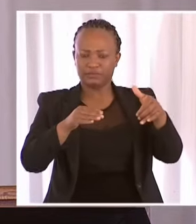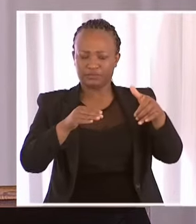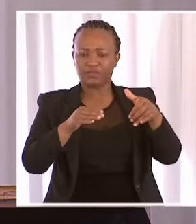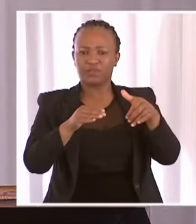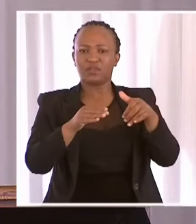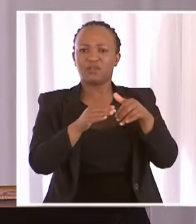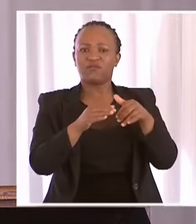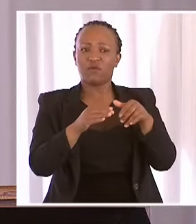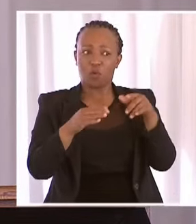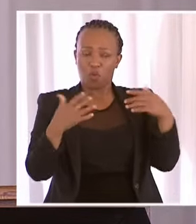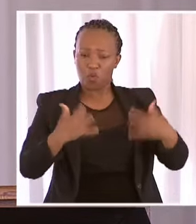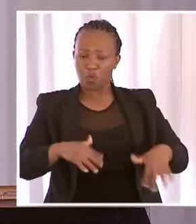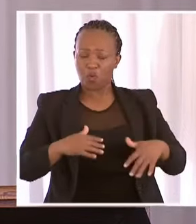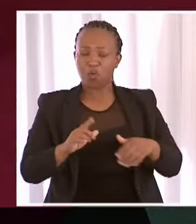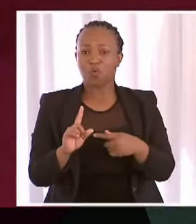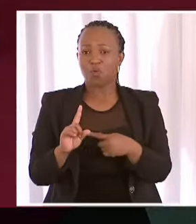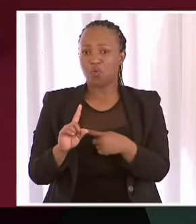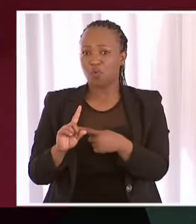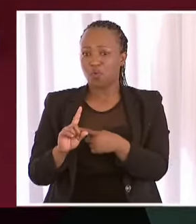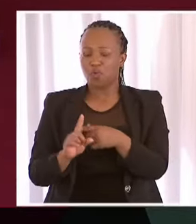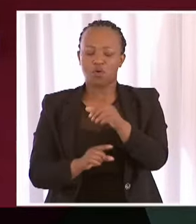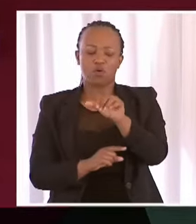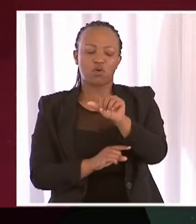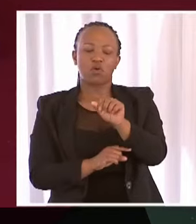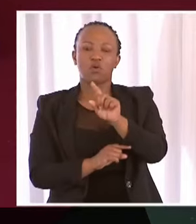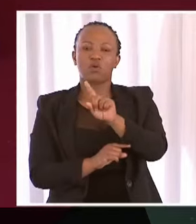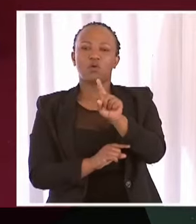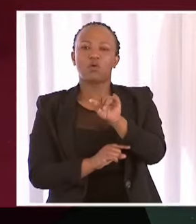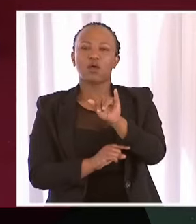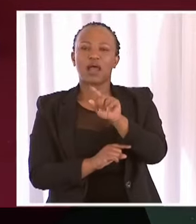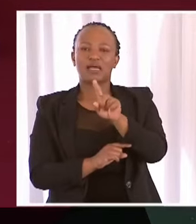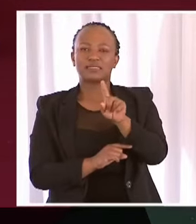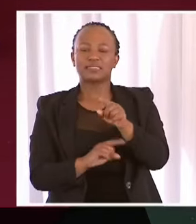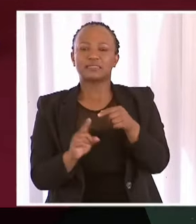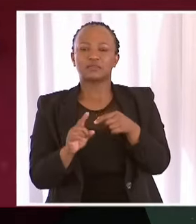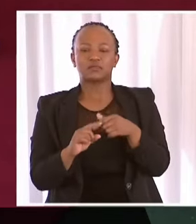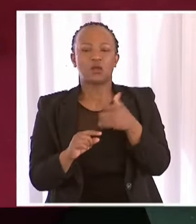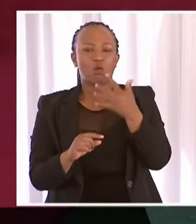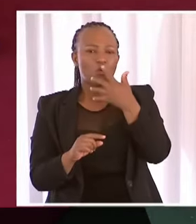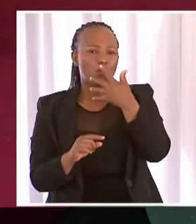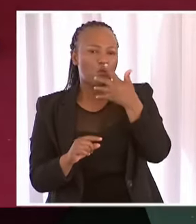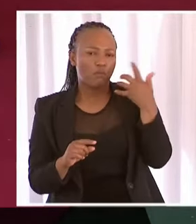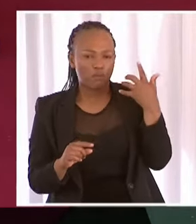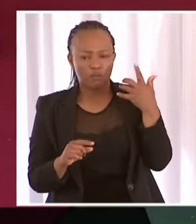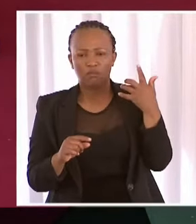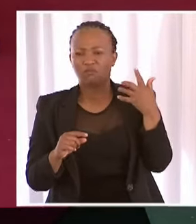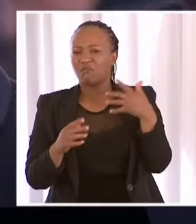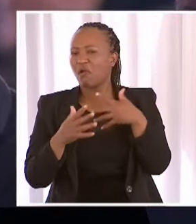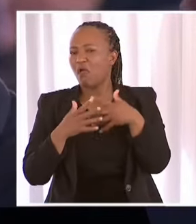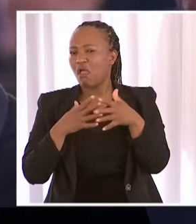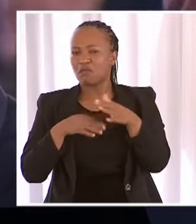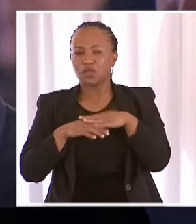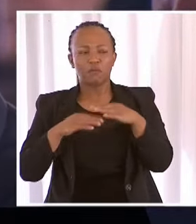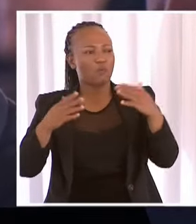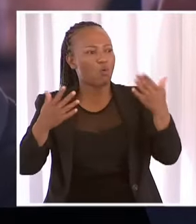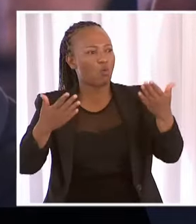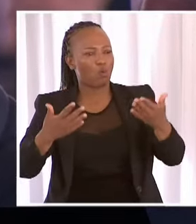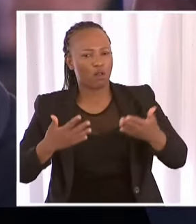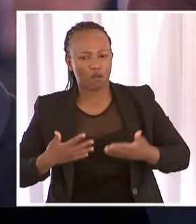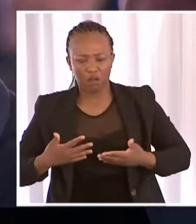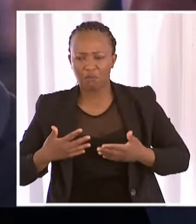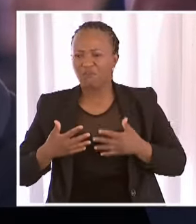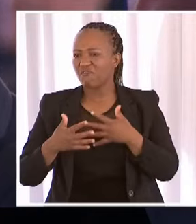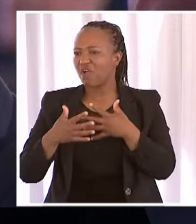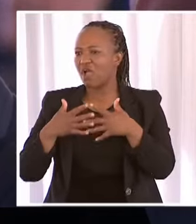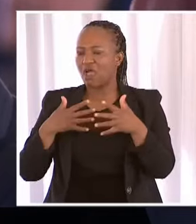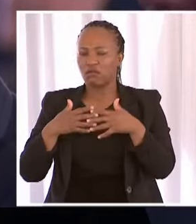writes, Aziz was so warm and welcoming to all of us, ever watchful for the